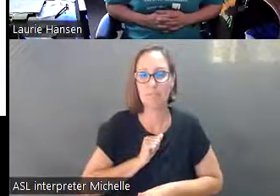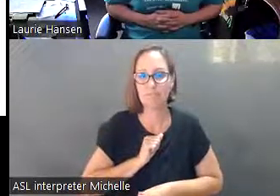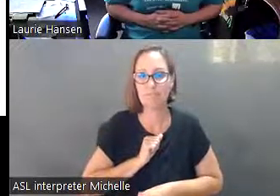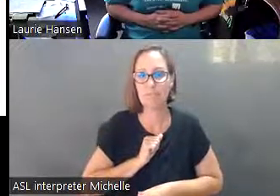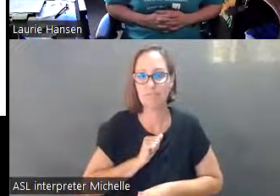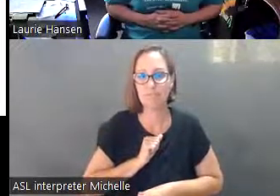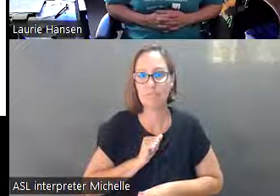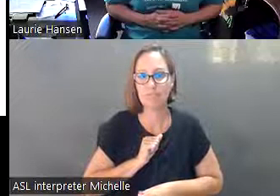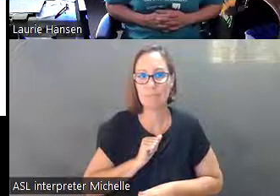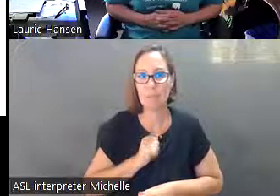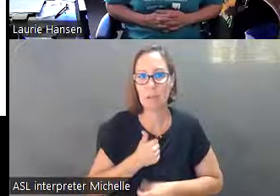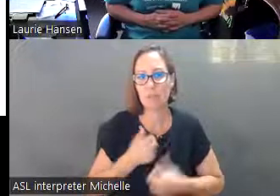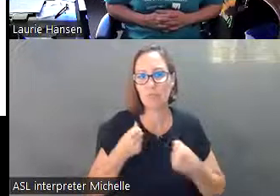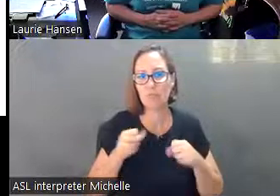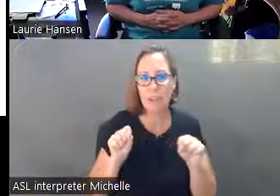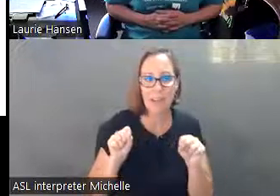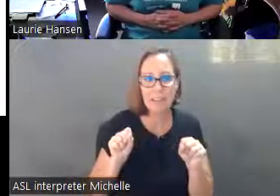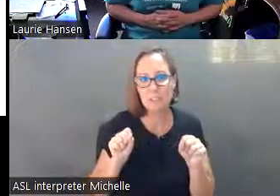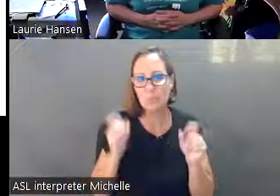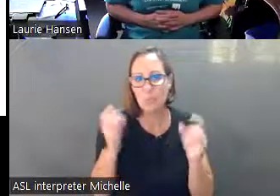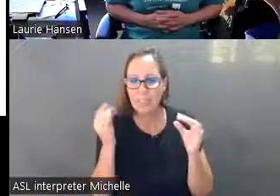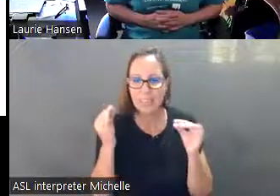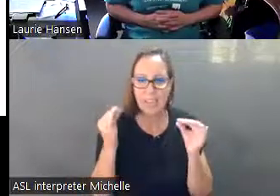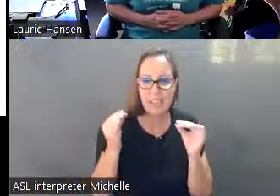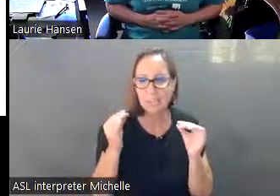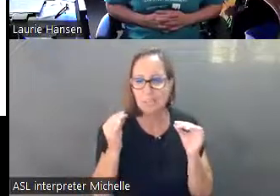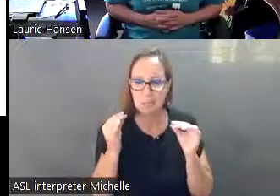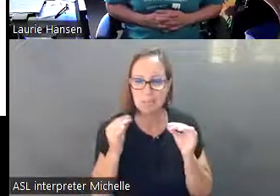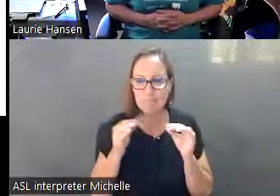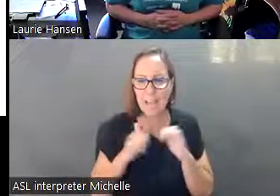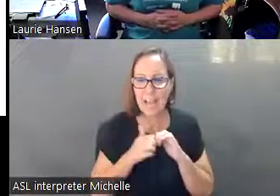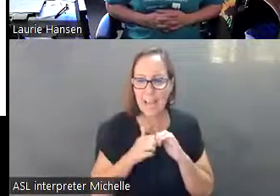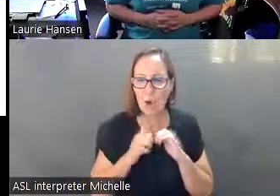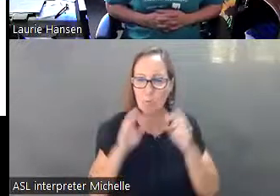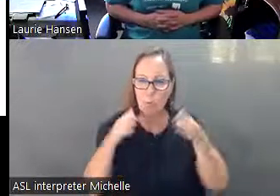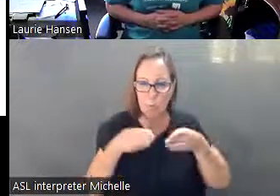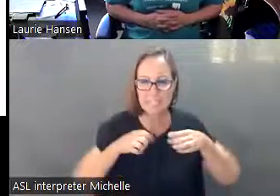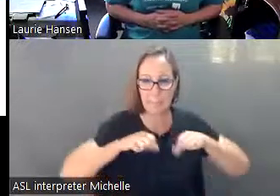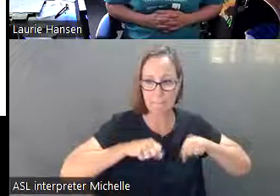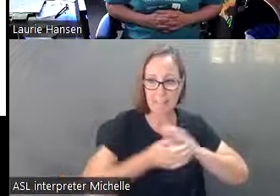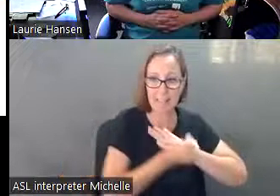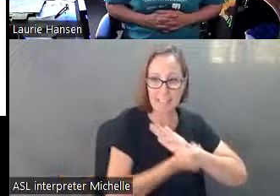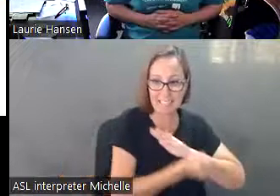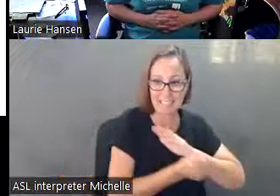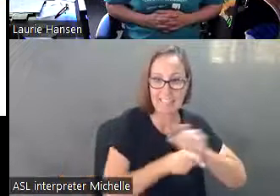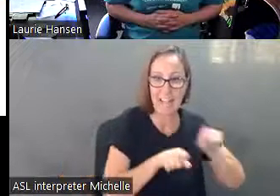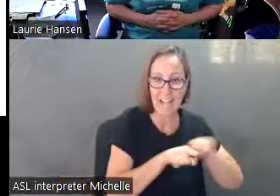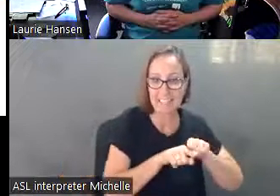trying to, how do we focus on our abilities as a disabled